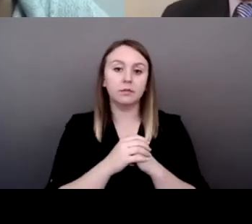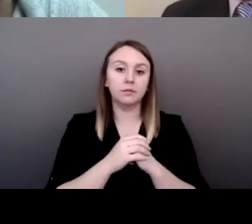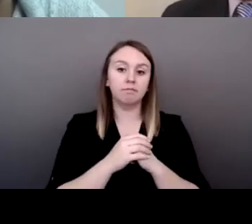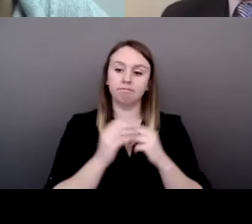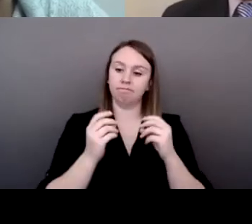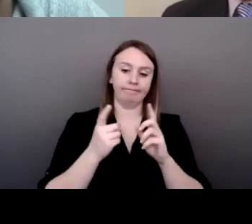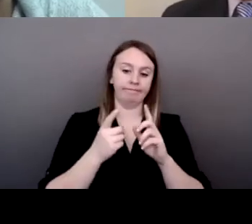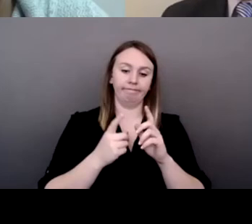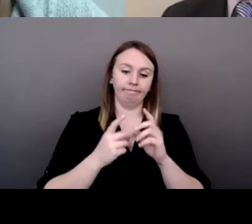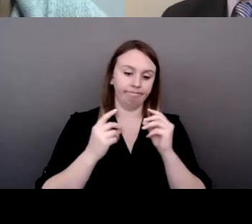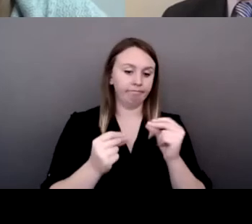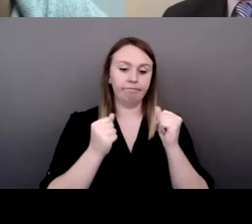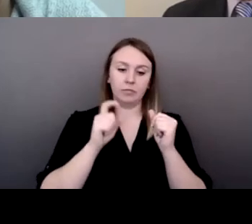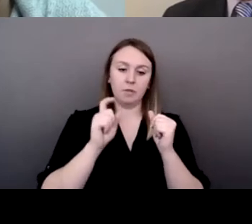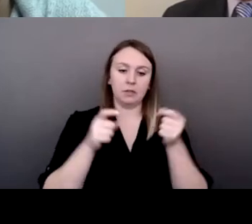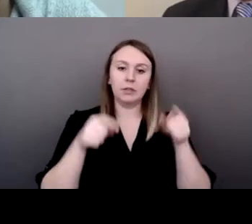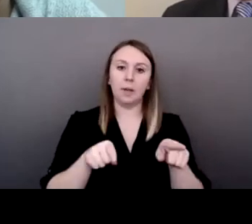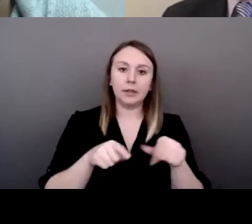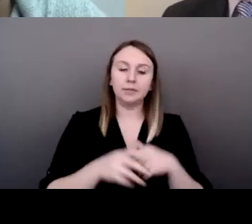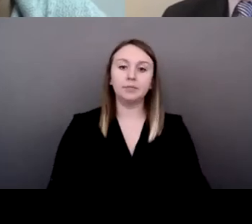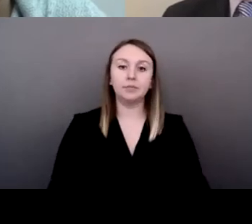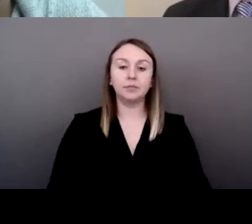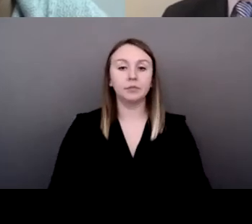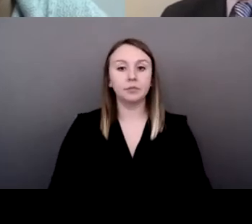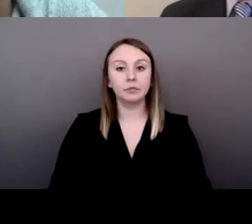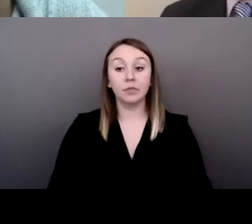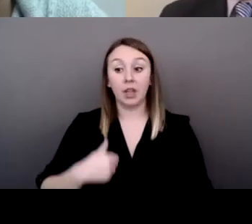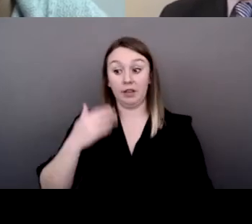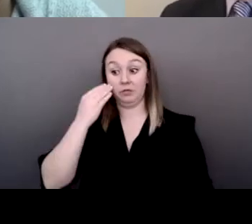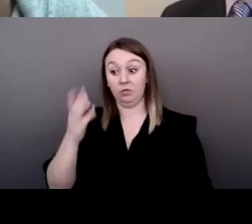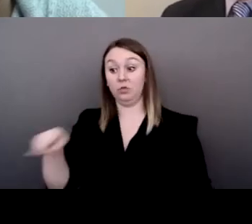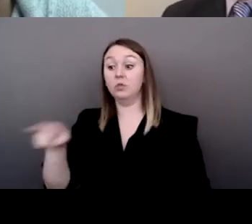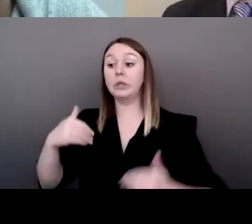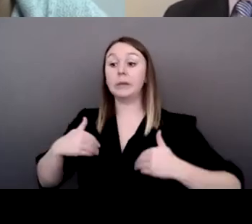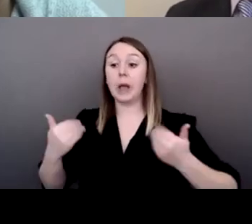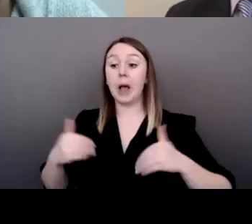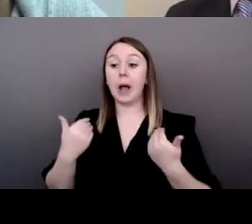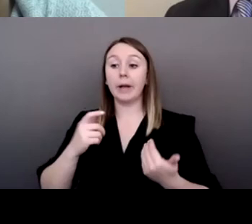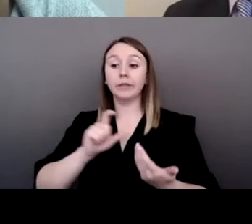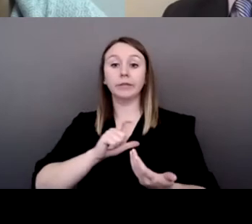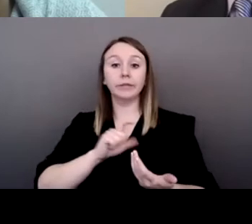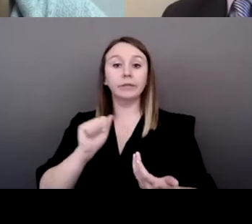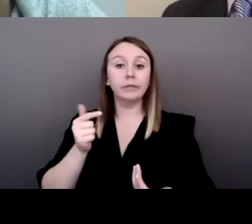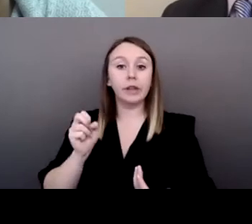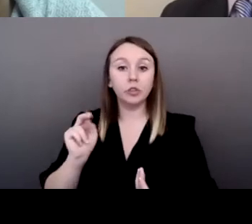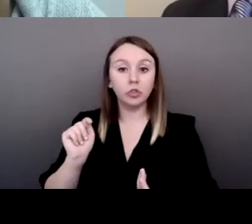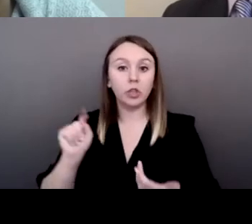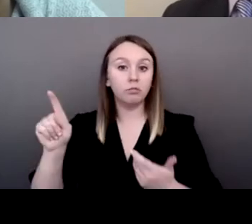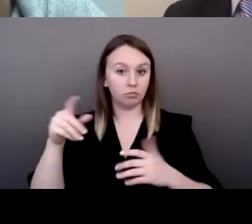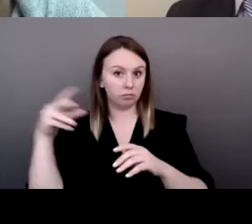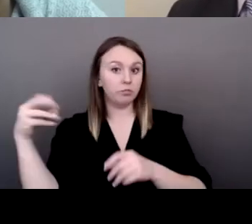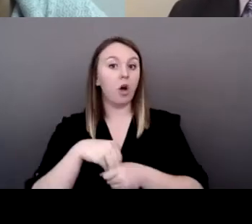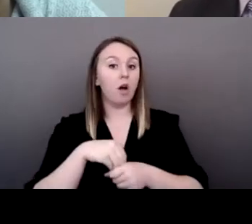immediately. I've told young agents that come to work in tribal communities that